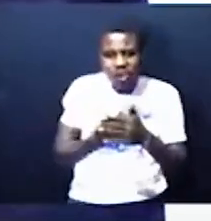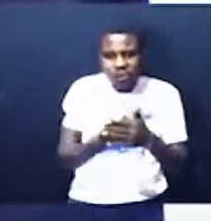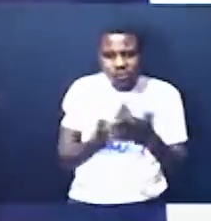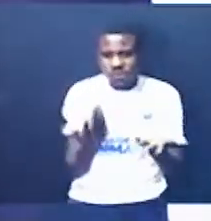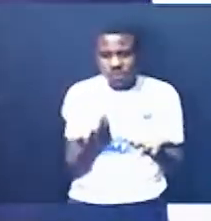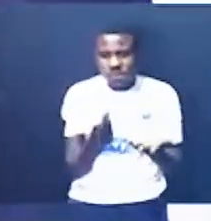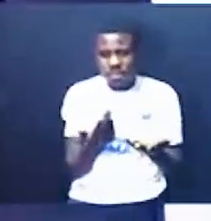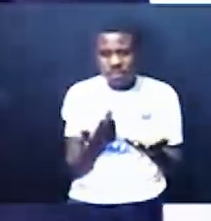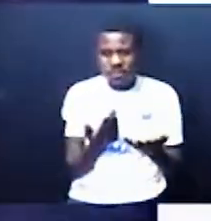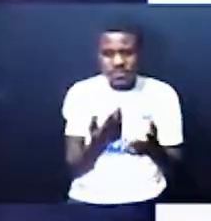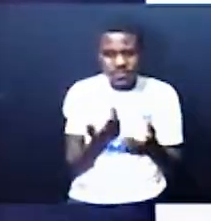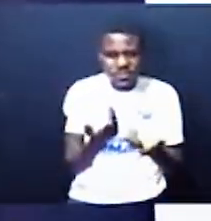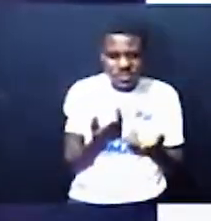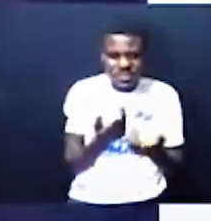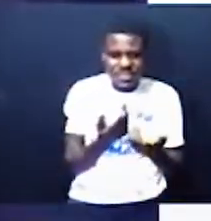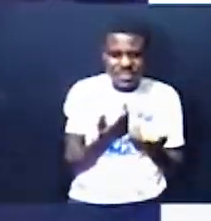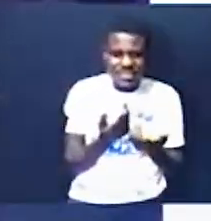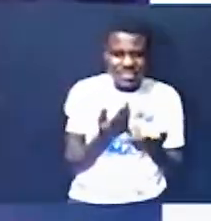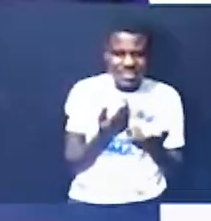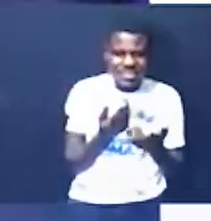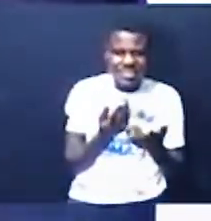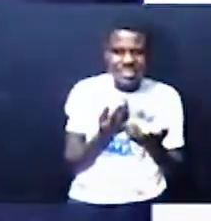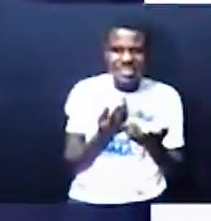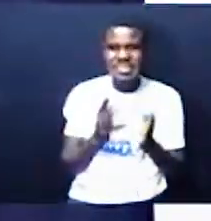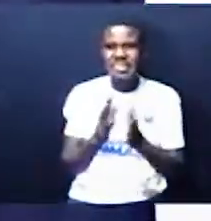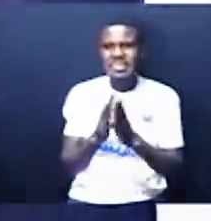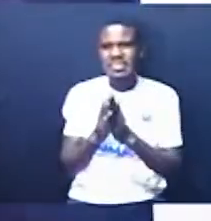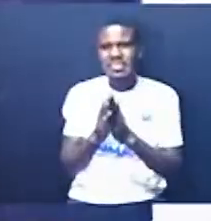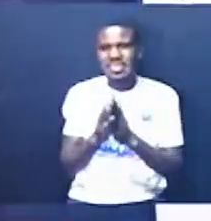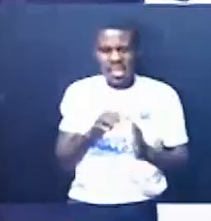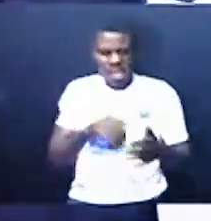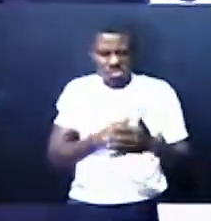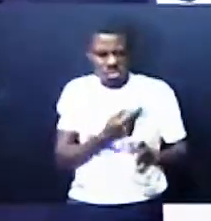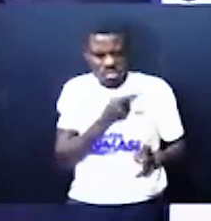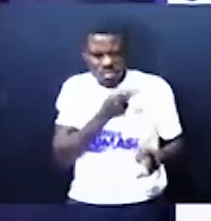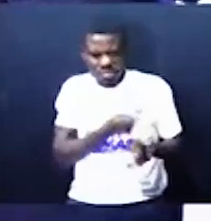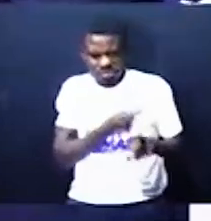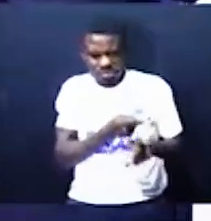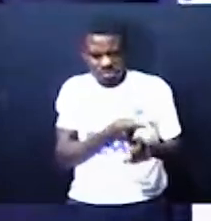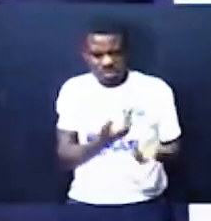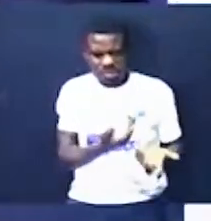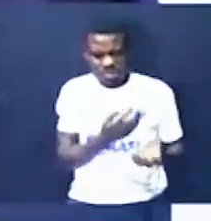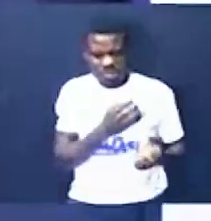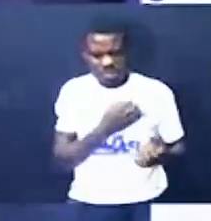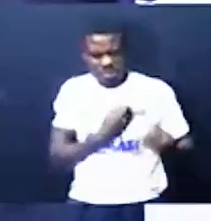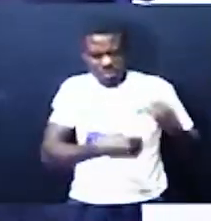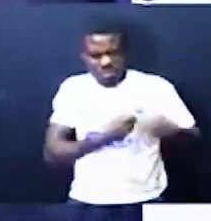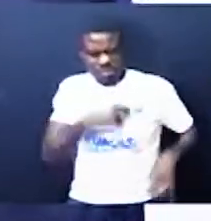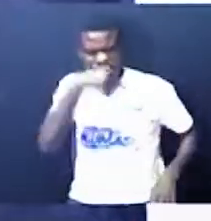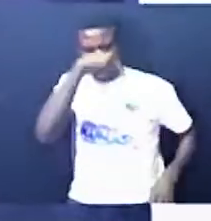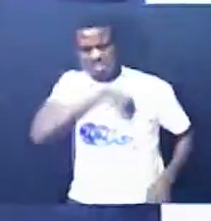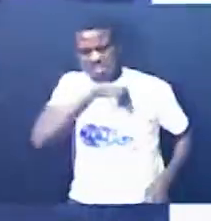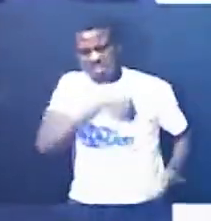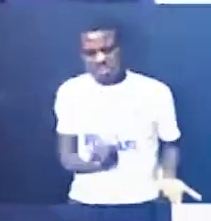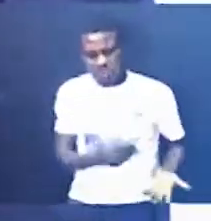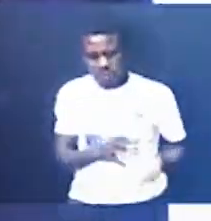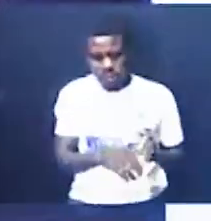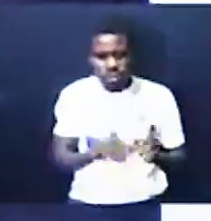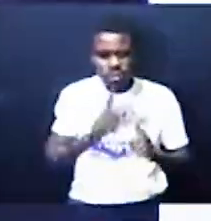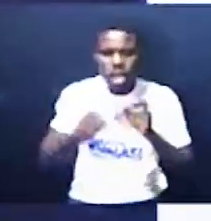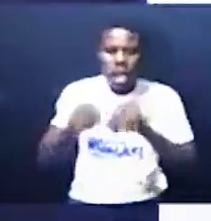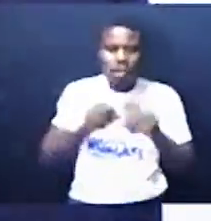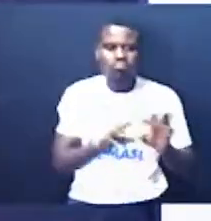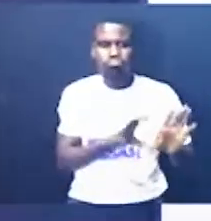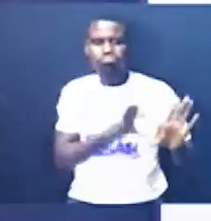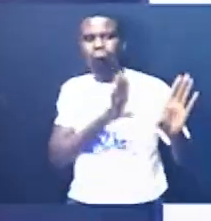ebe wura se ye de normal ese yemu emu. And then we will move on to revenge. Na